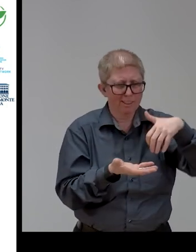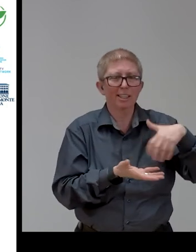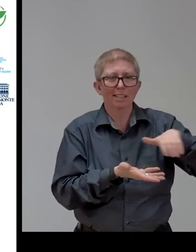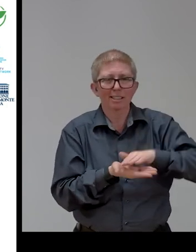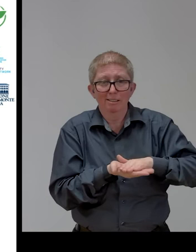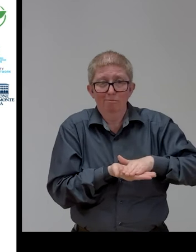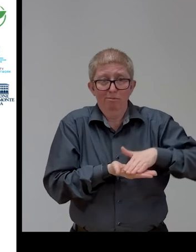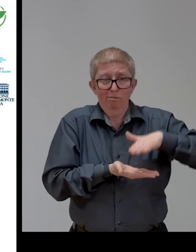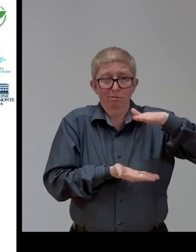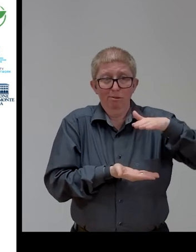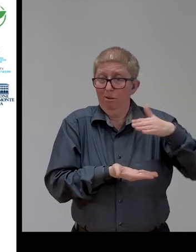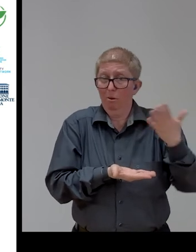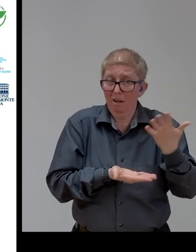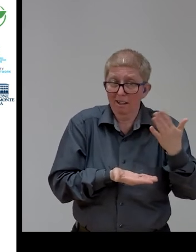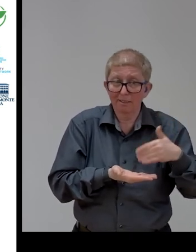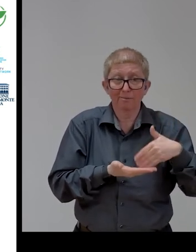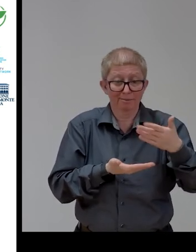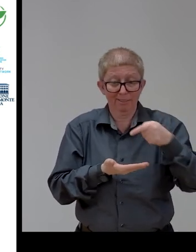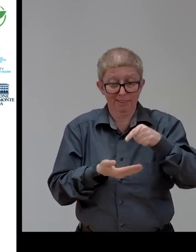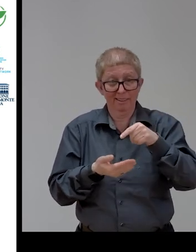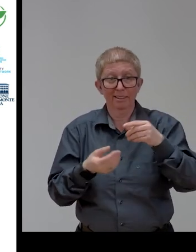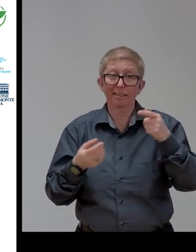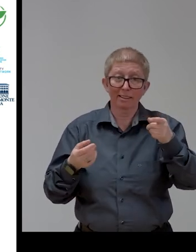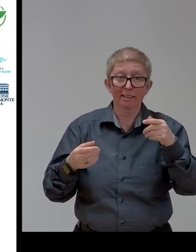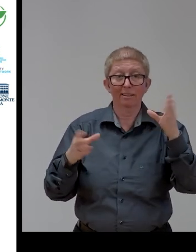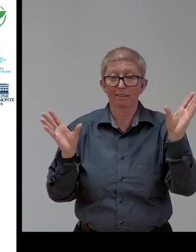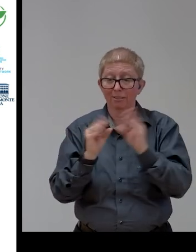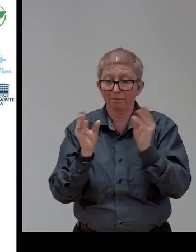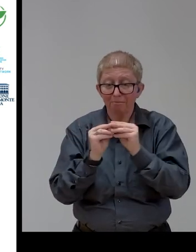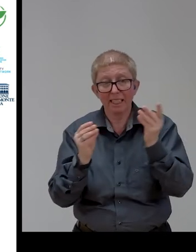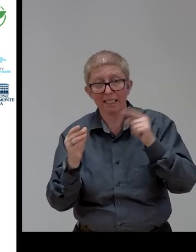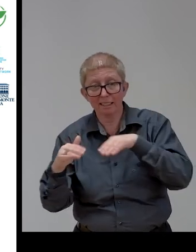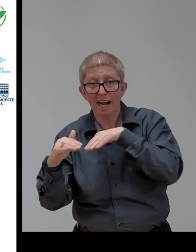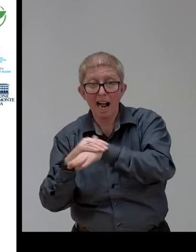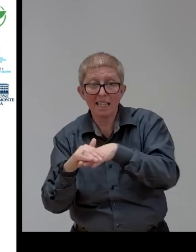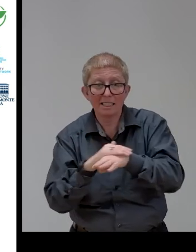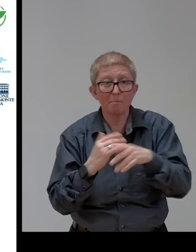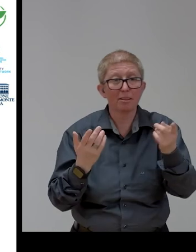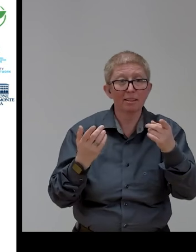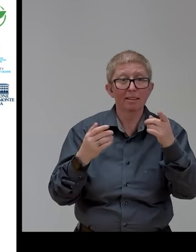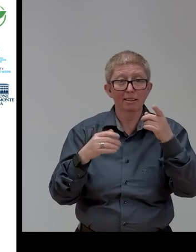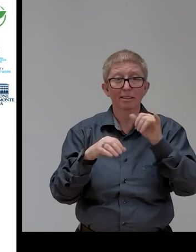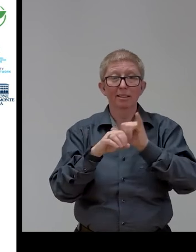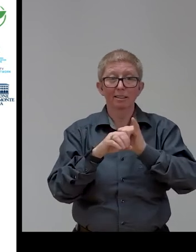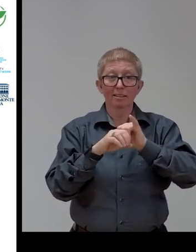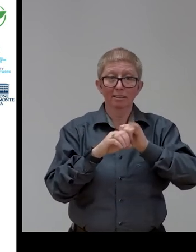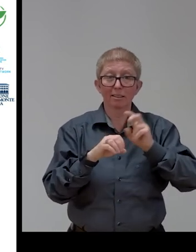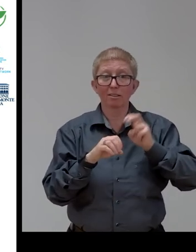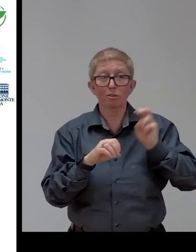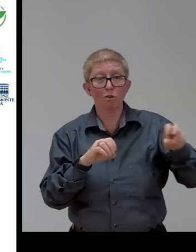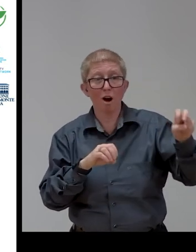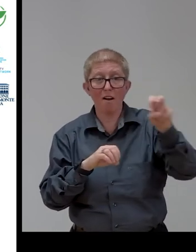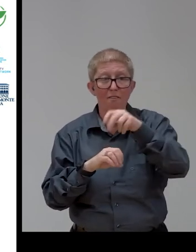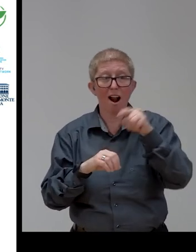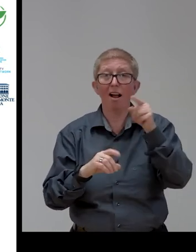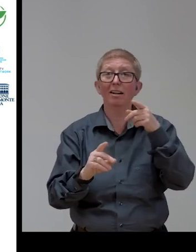events accessible, as he said on the top of the slide, is a journey, not a goal. But you never get anywhere if you do not embark